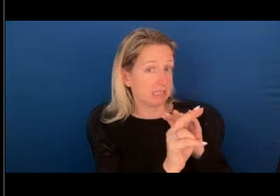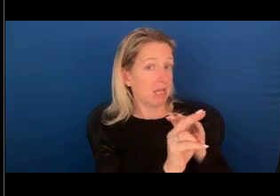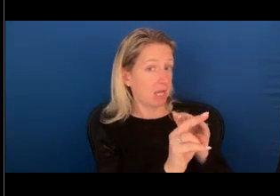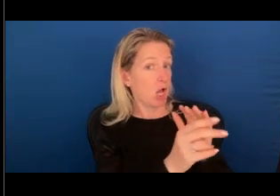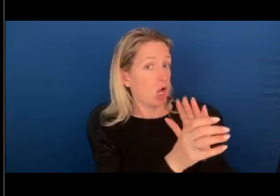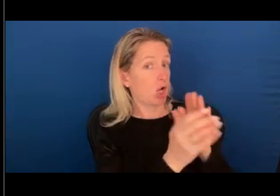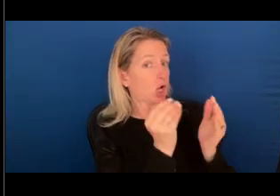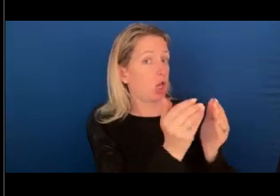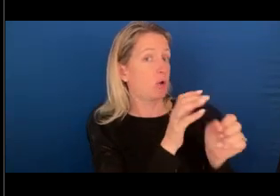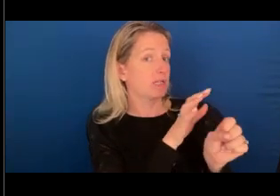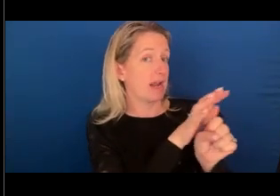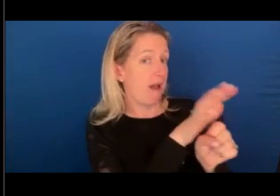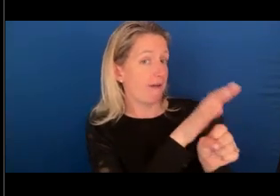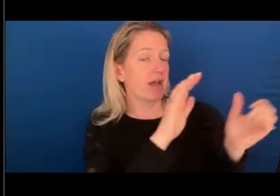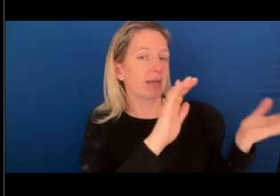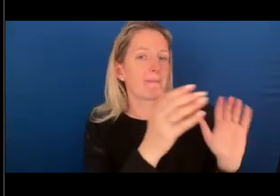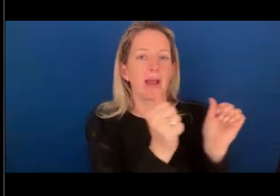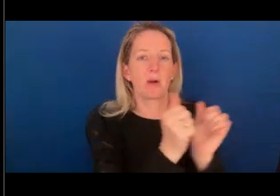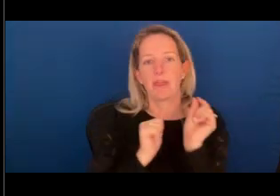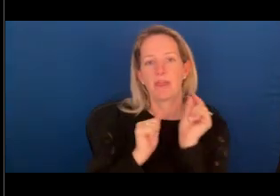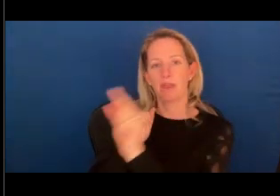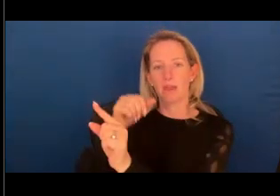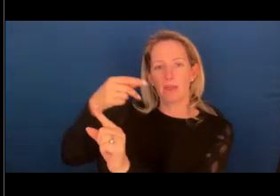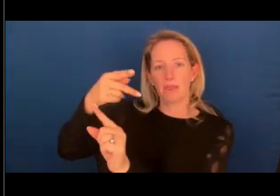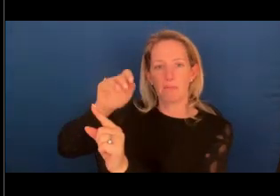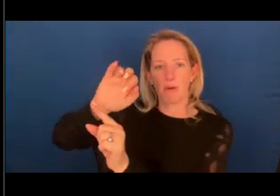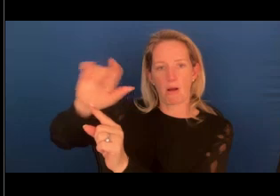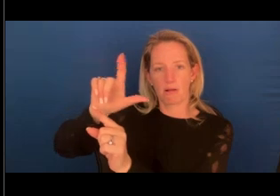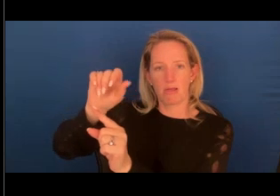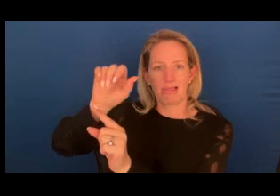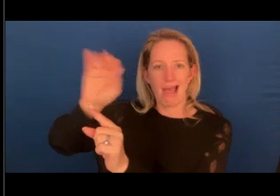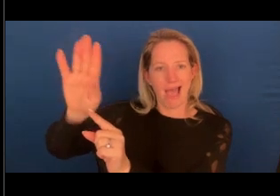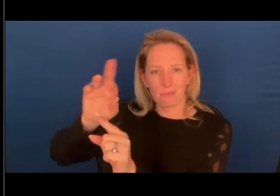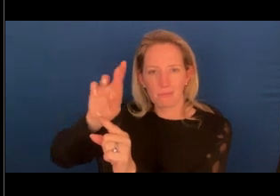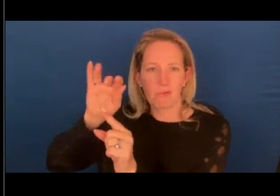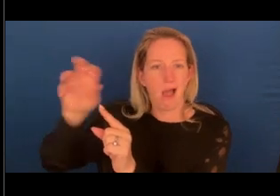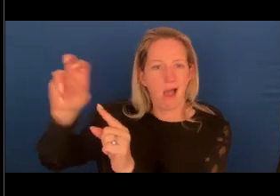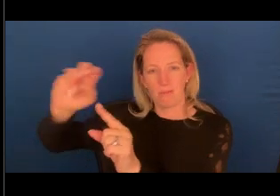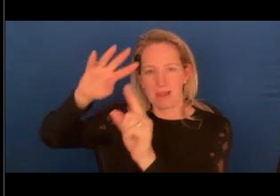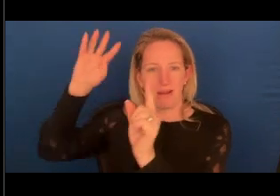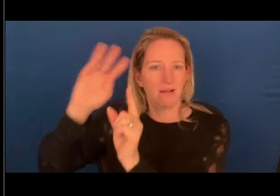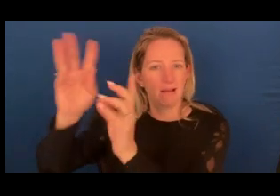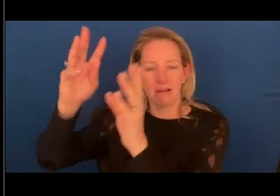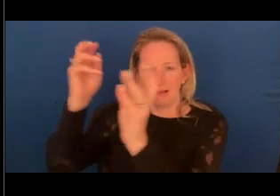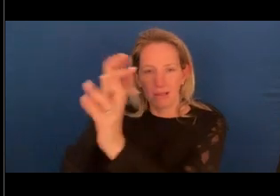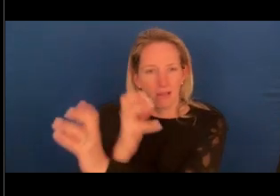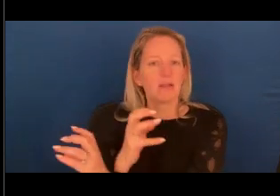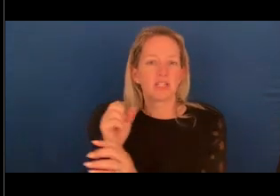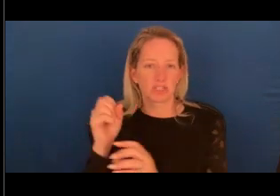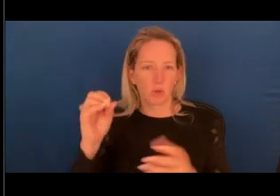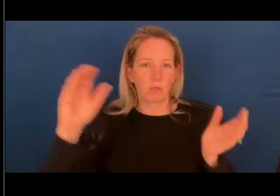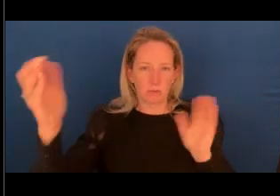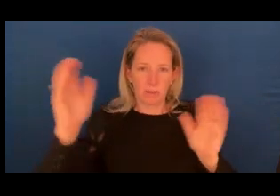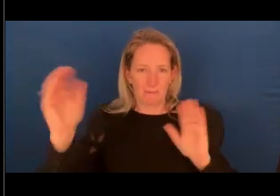lab? Great, thank you. Thank you so much, Ali.